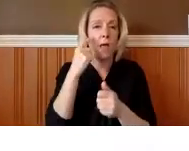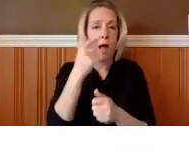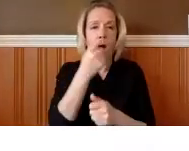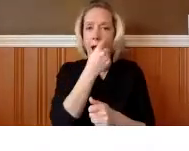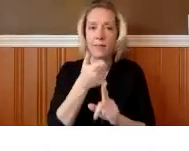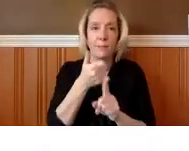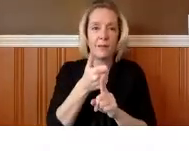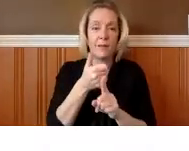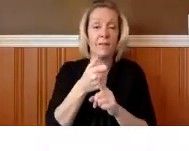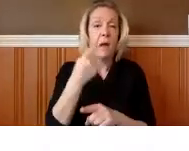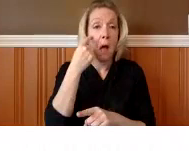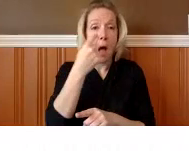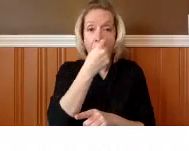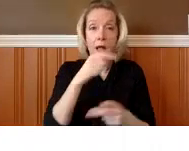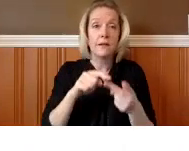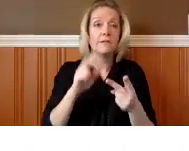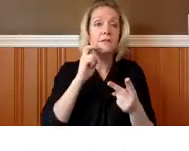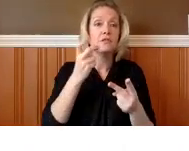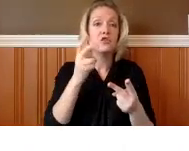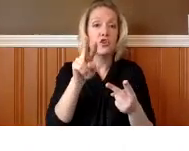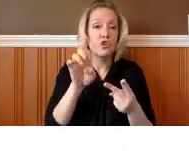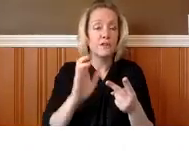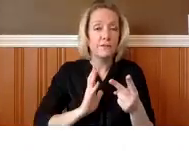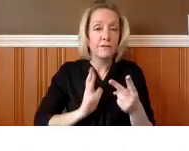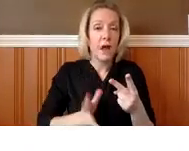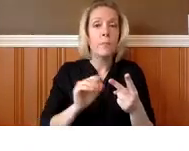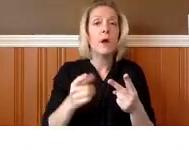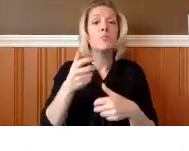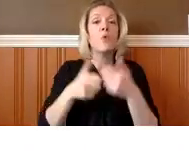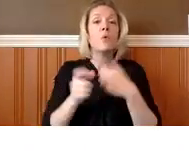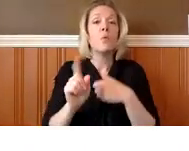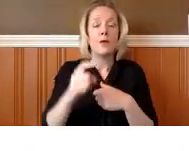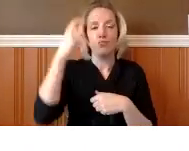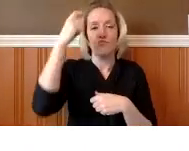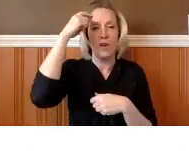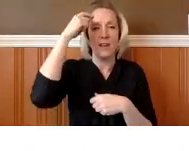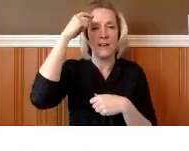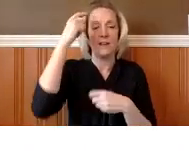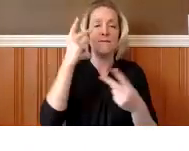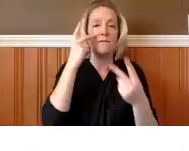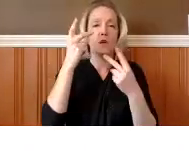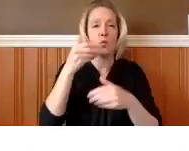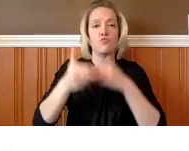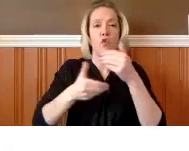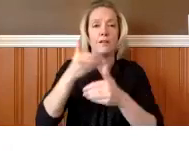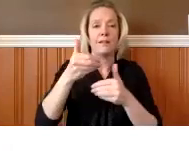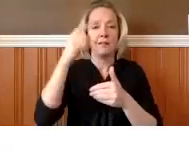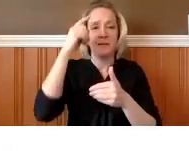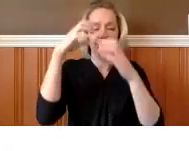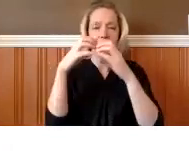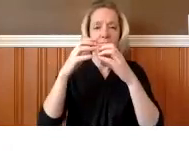optic nerve, but in the visual processing centers and visual pathways of the brain. And just like our